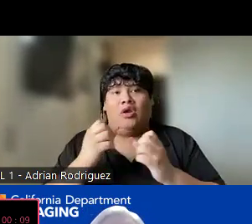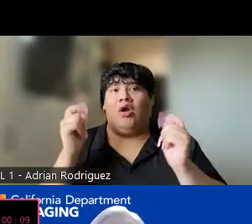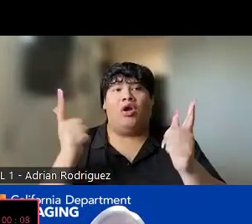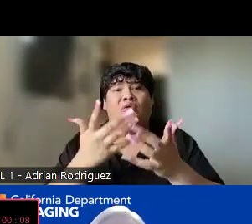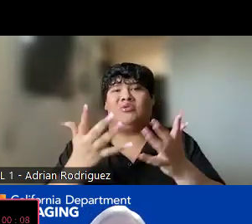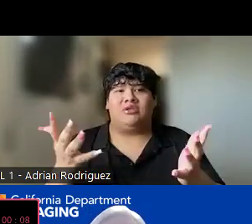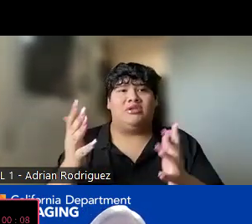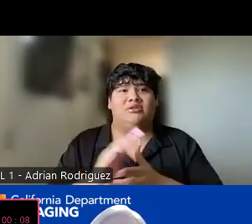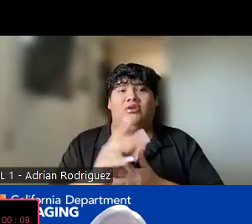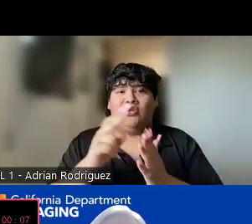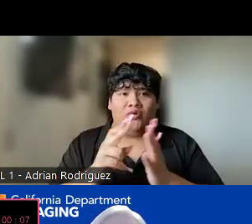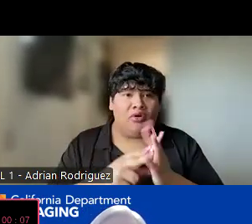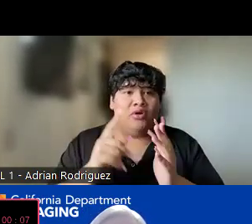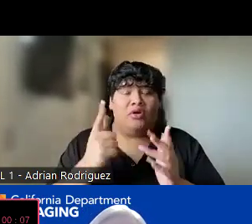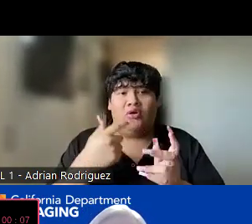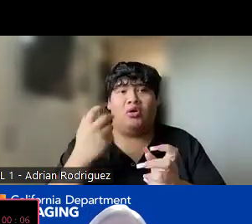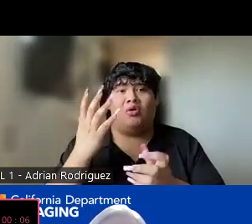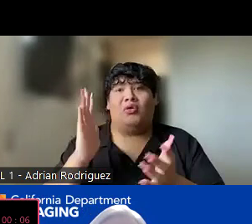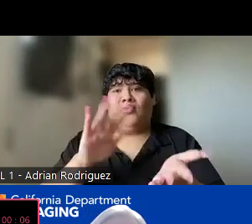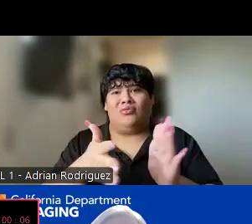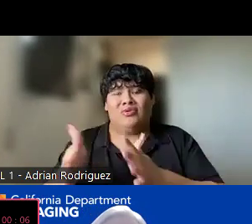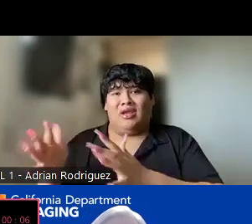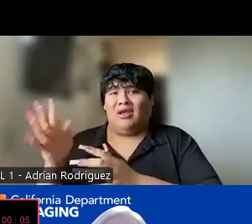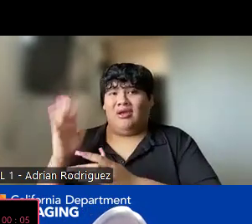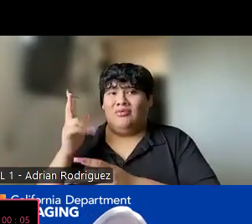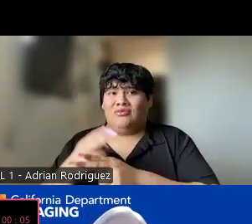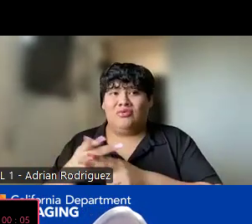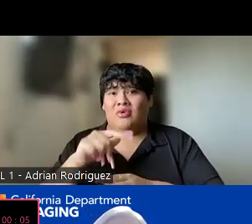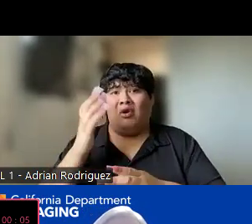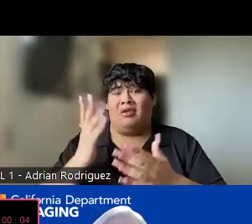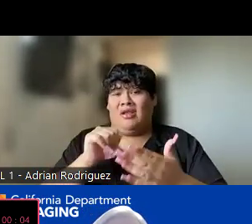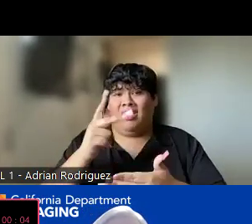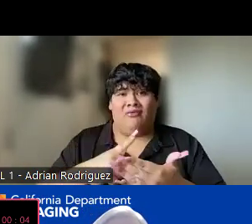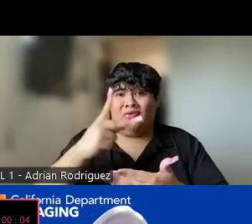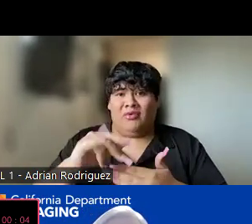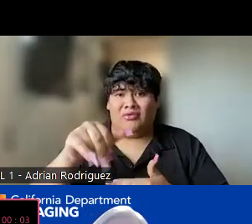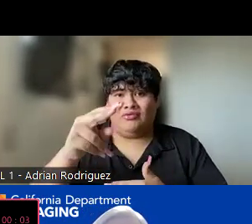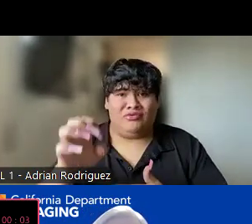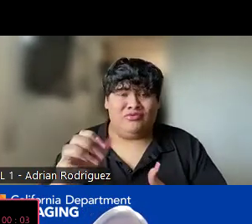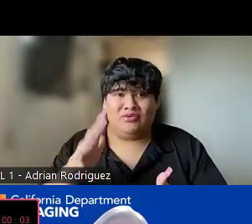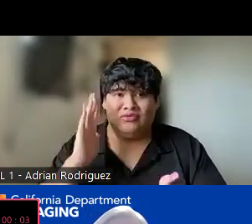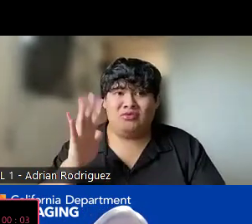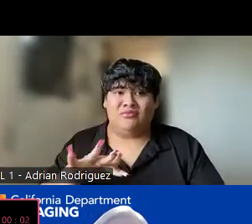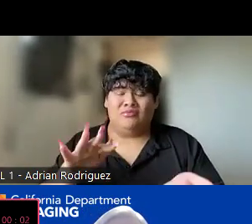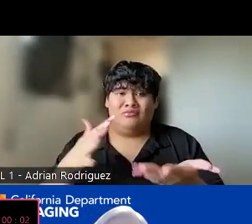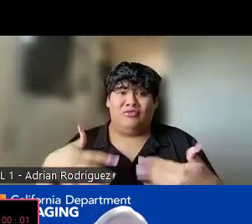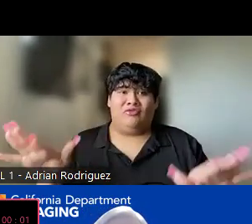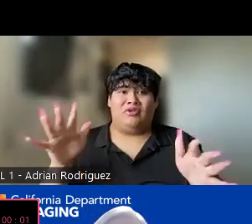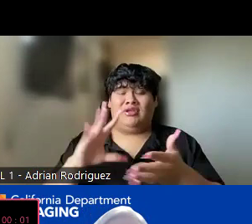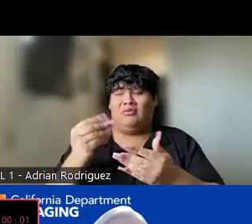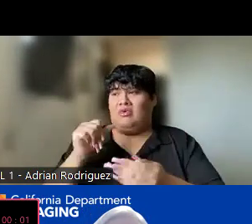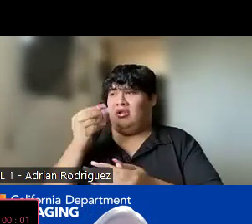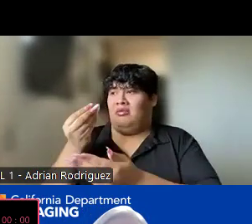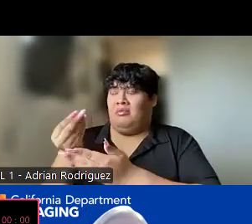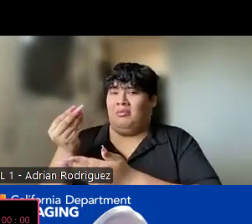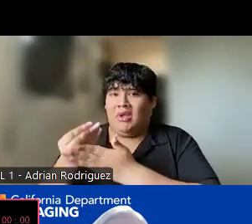of things. And programs like ours are probably going to die. Like we may not have a program after the end of June. And at the expense of seniors,